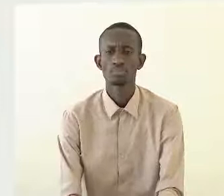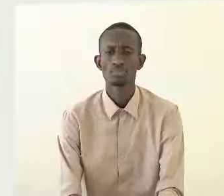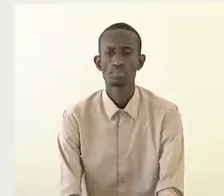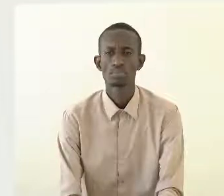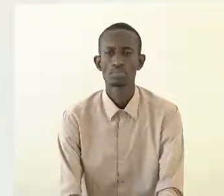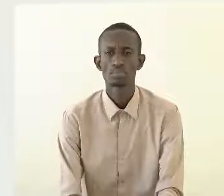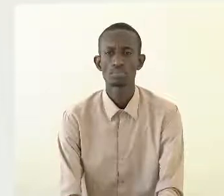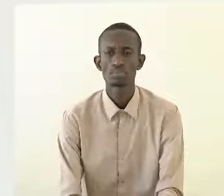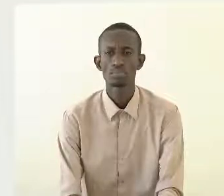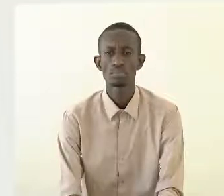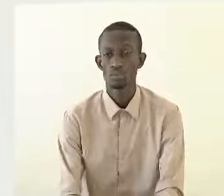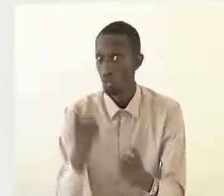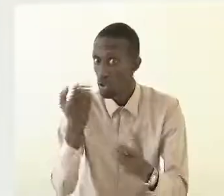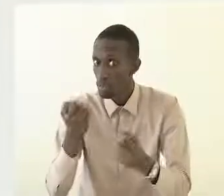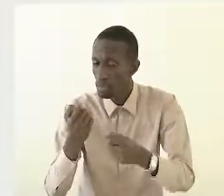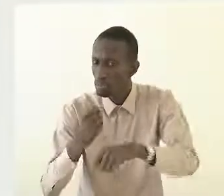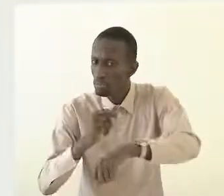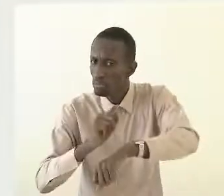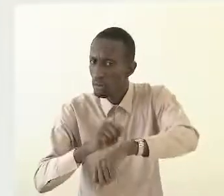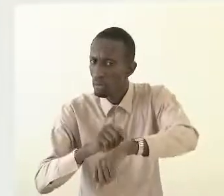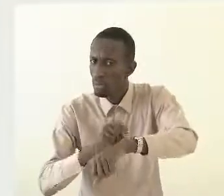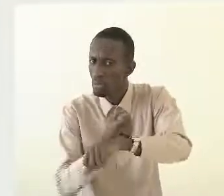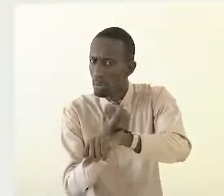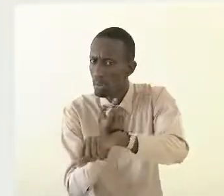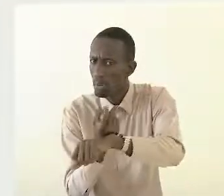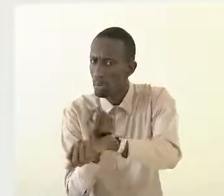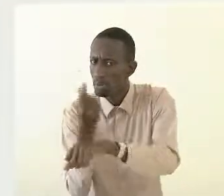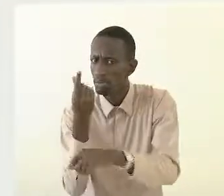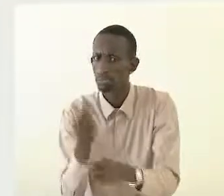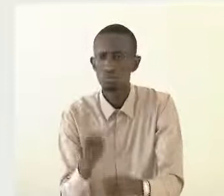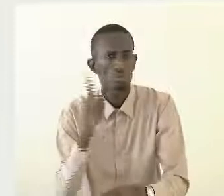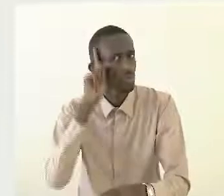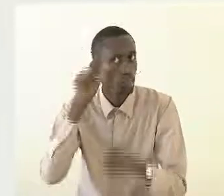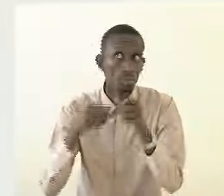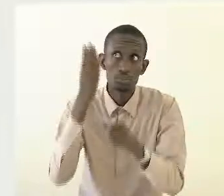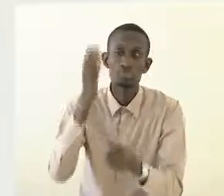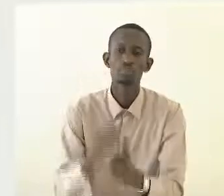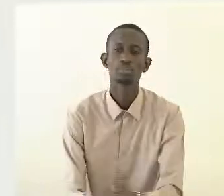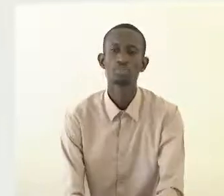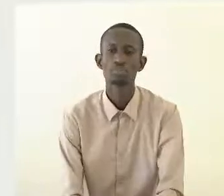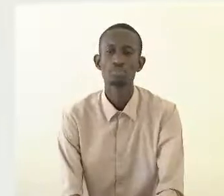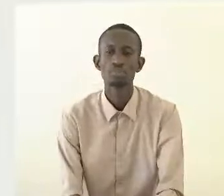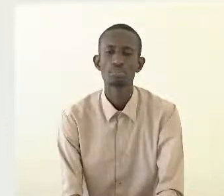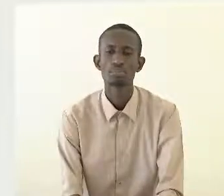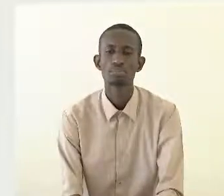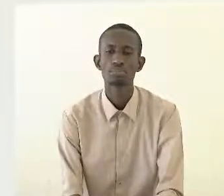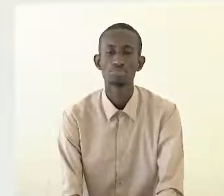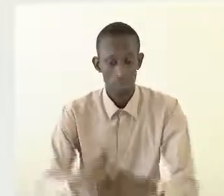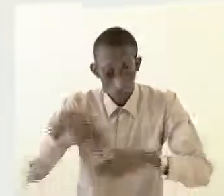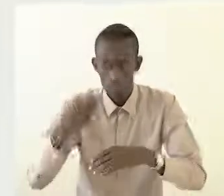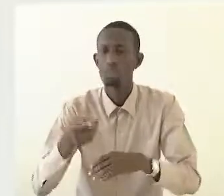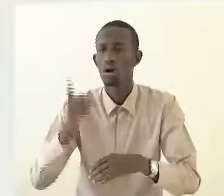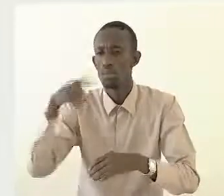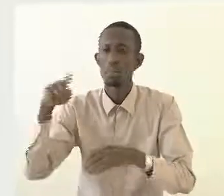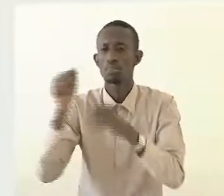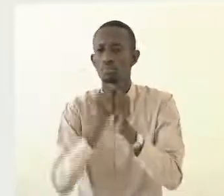So you have a few seconds to think about that. Yes? Then after, we work together. The